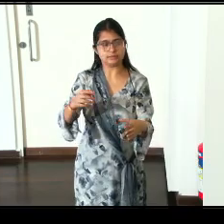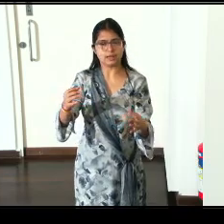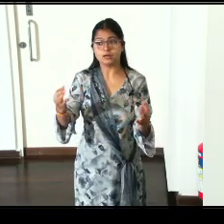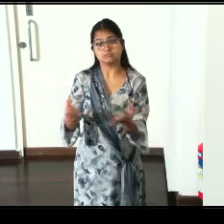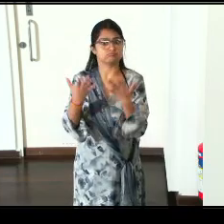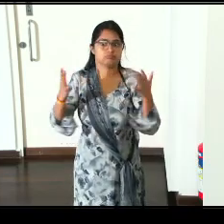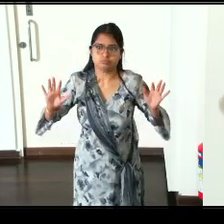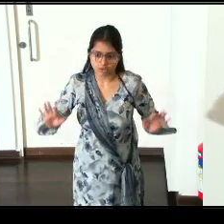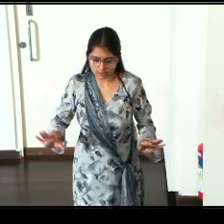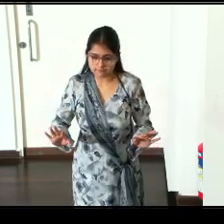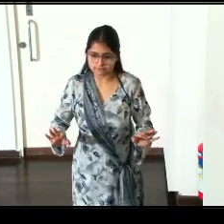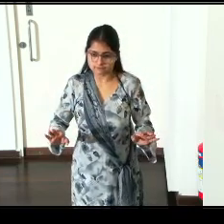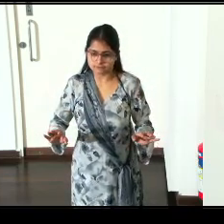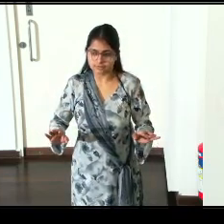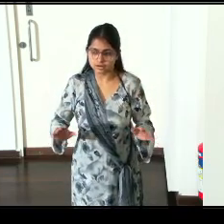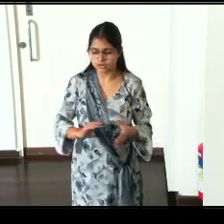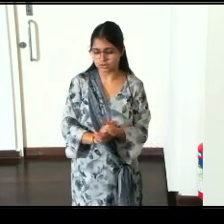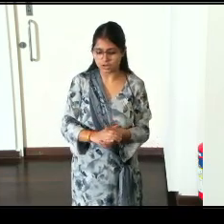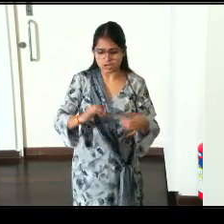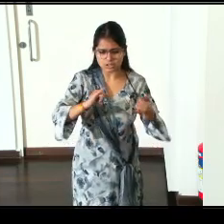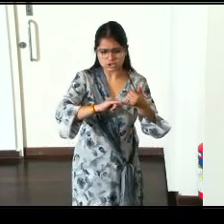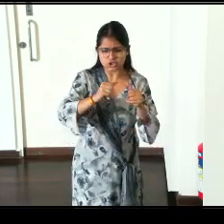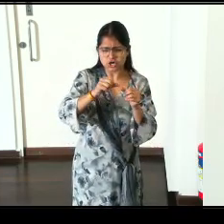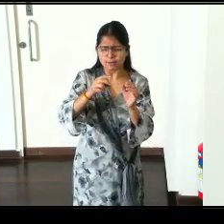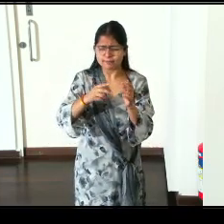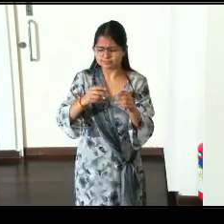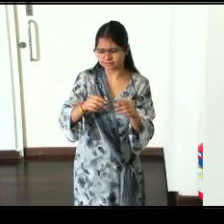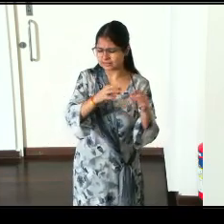significant, Shramjeevi Mahila Samiti.